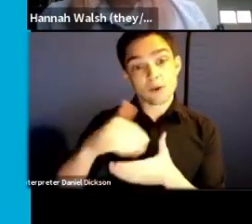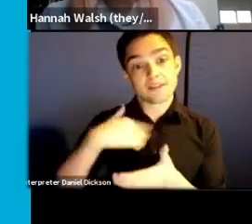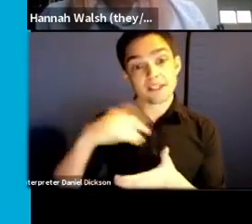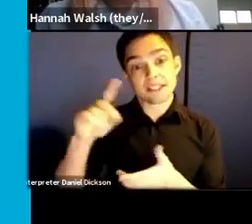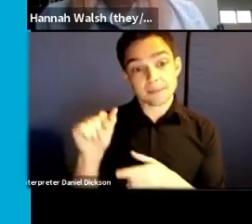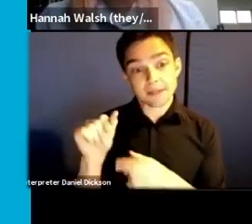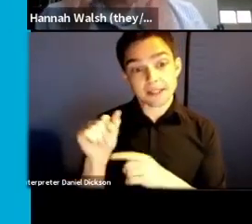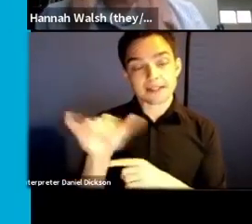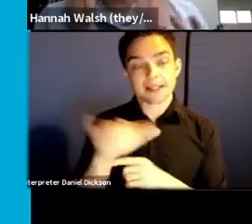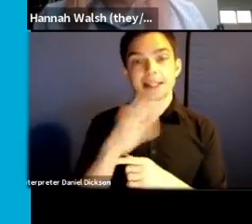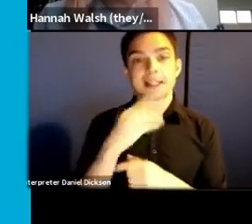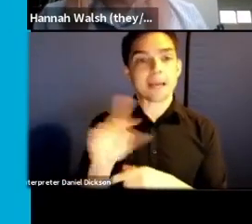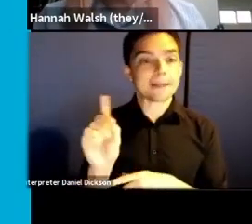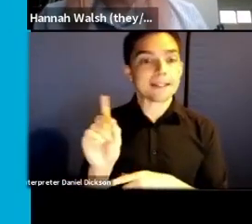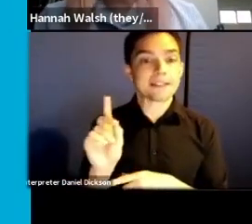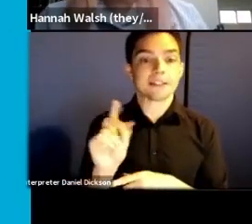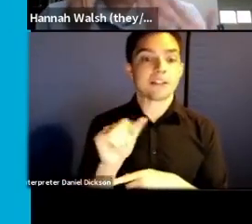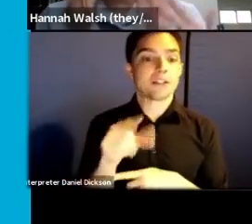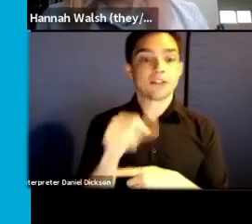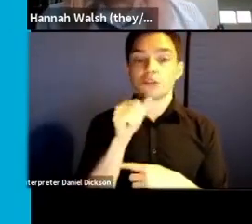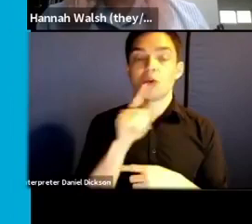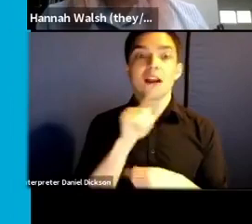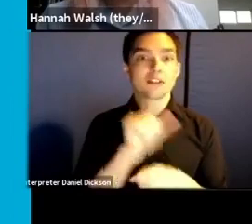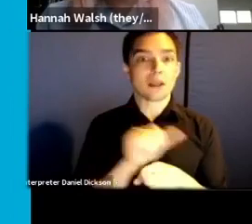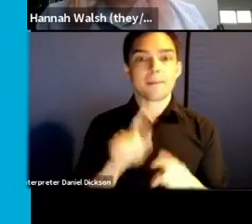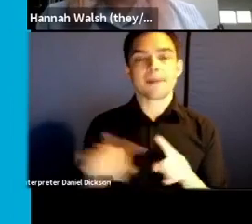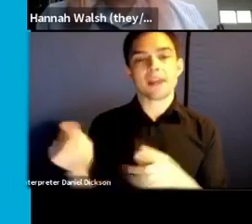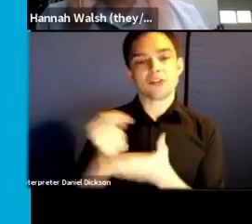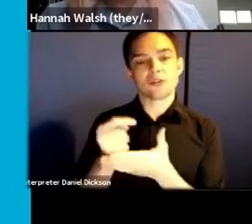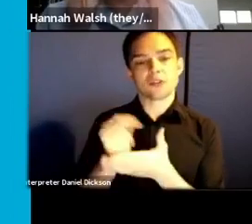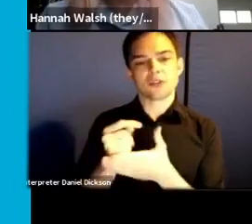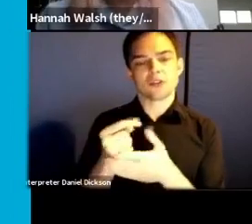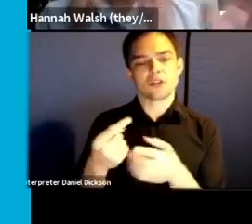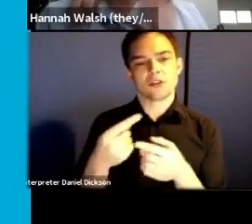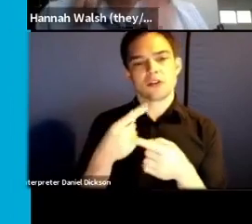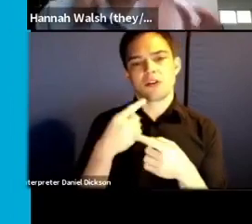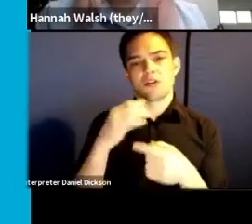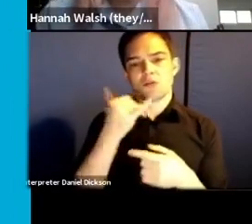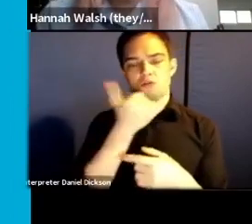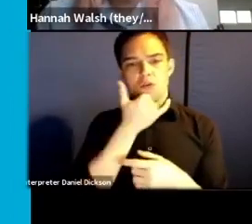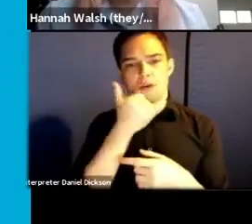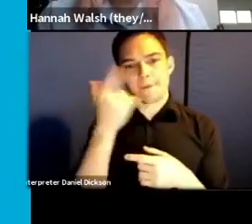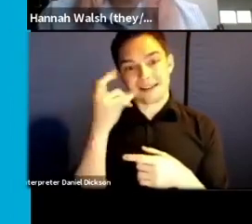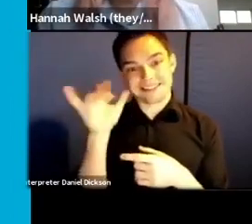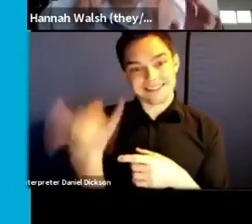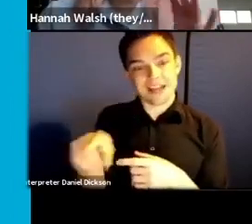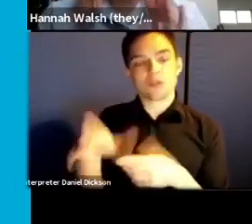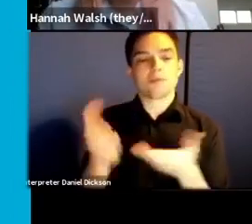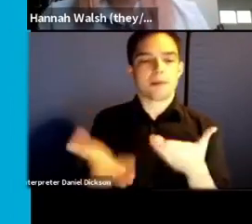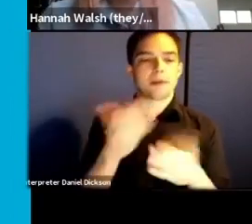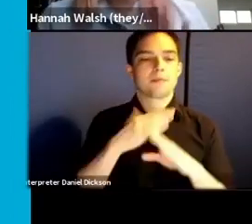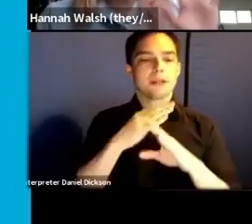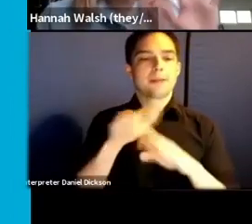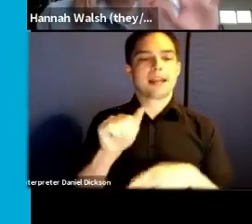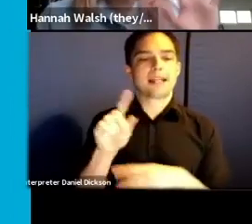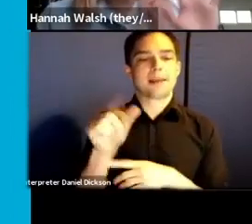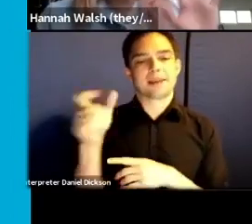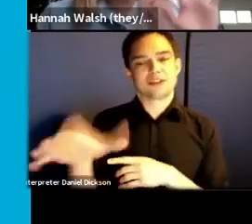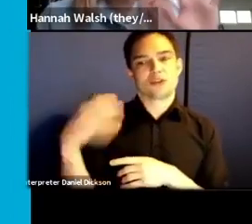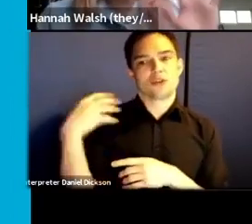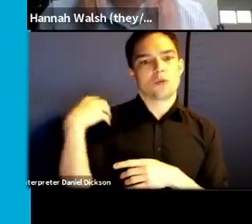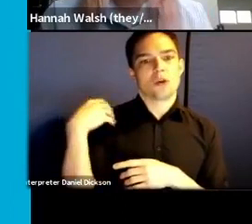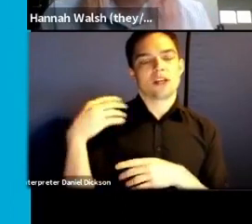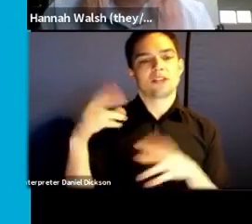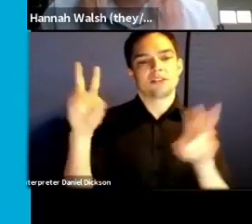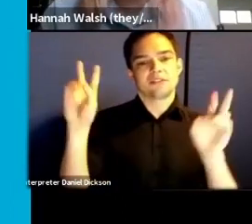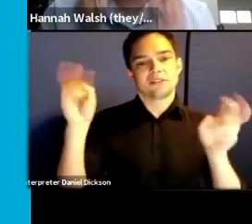let's say diabetes, you don't actually, but they treat you adversely because of that, you may be protected by the ADA because your employer is regarding